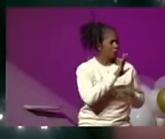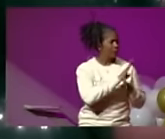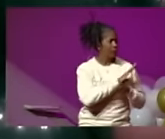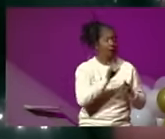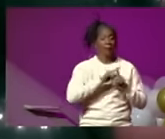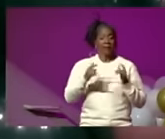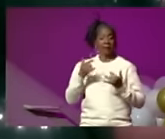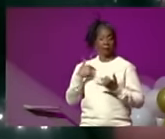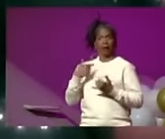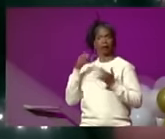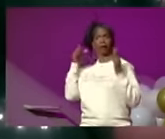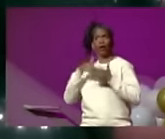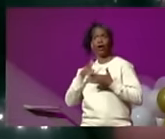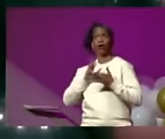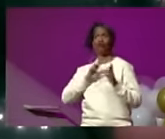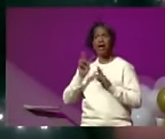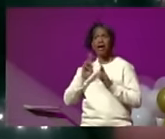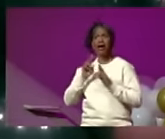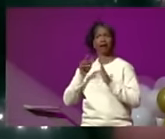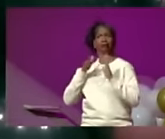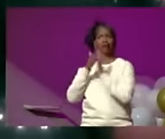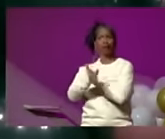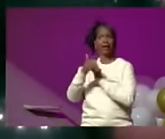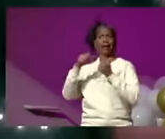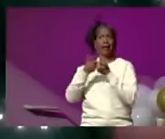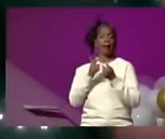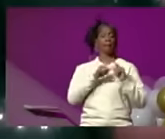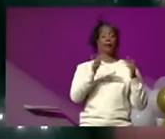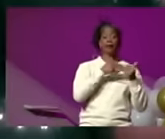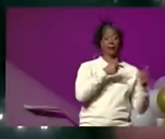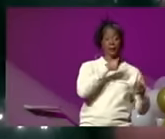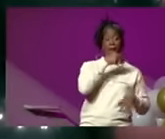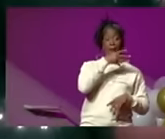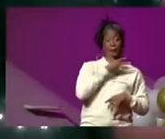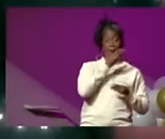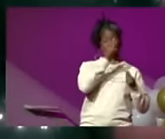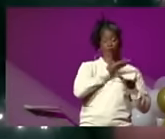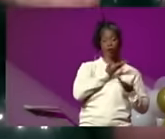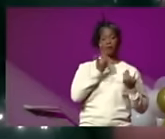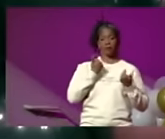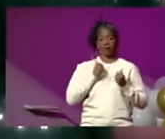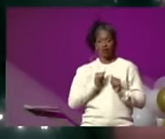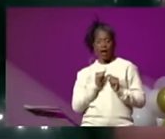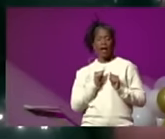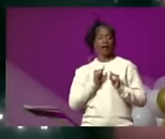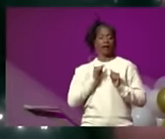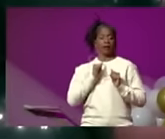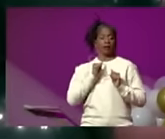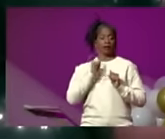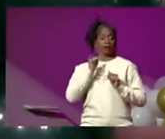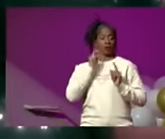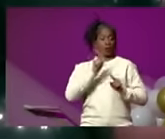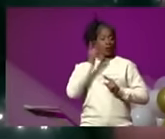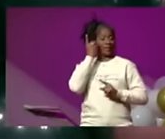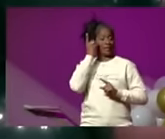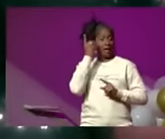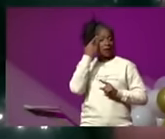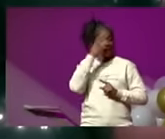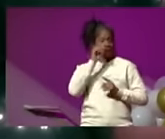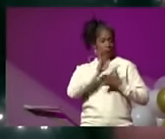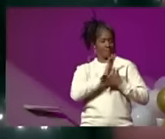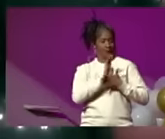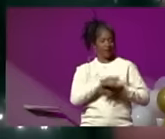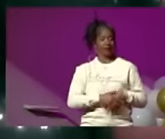so she says, I'm going to Dallas for business. I really would like to see my grandbaby. My grandbaby was just born